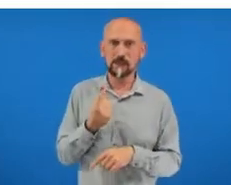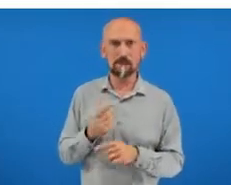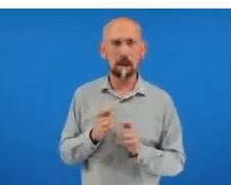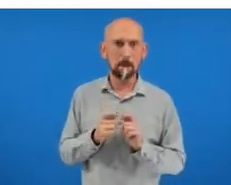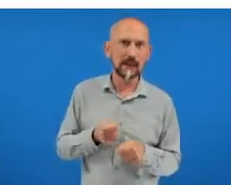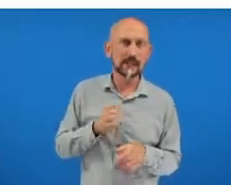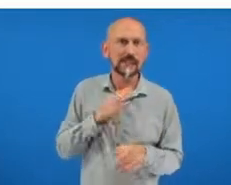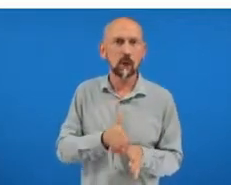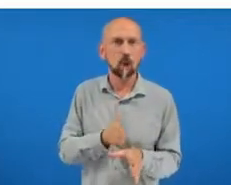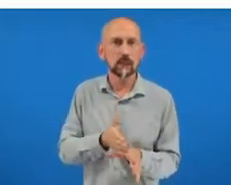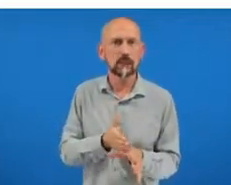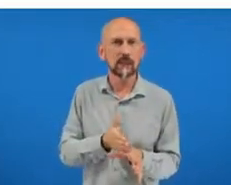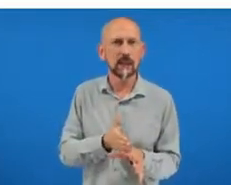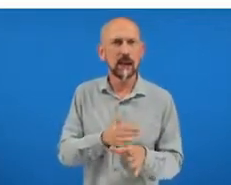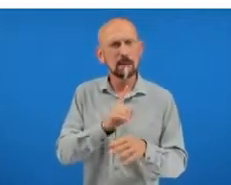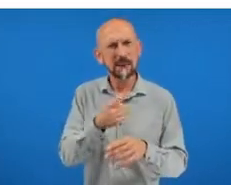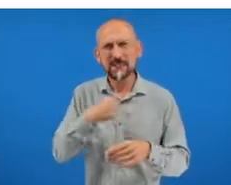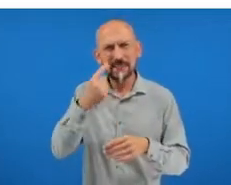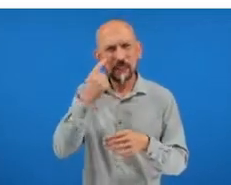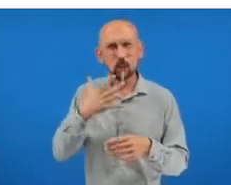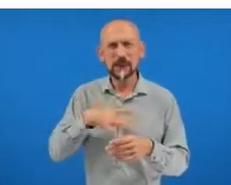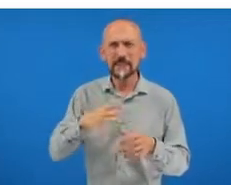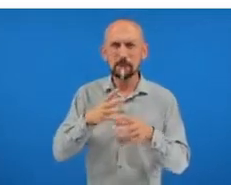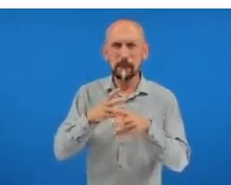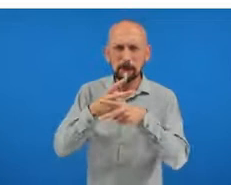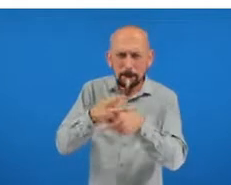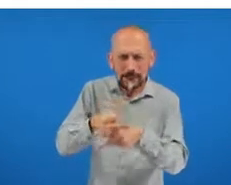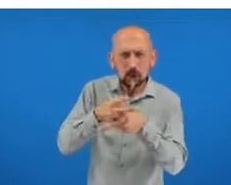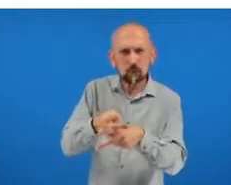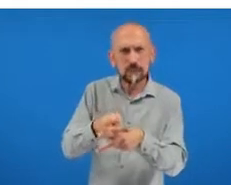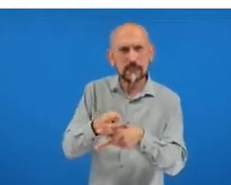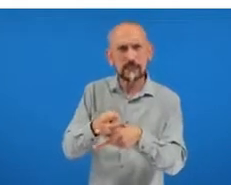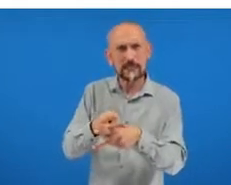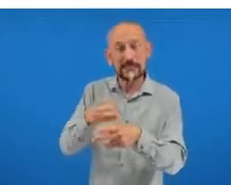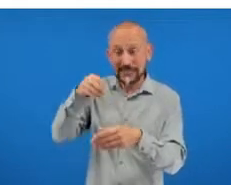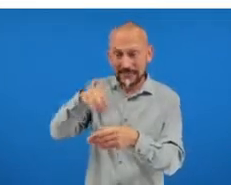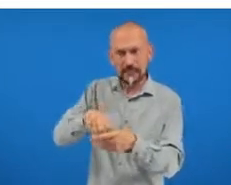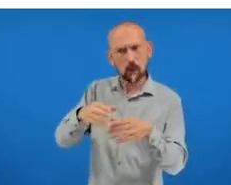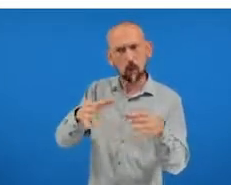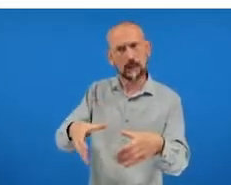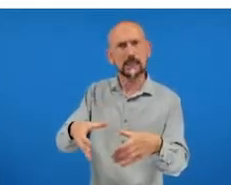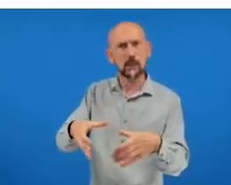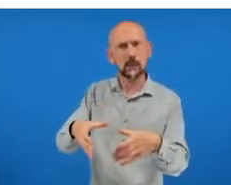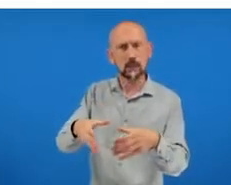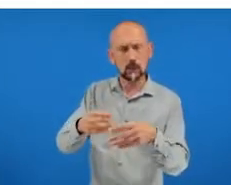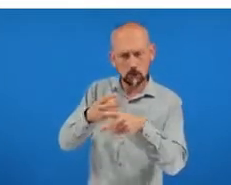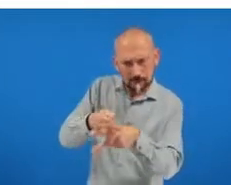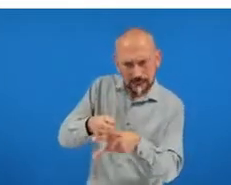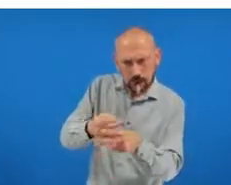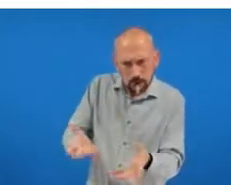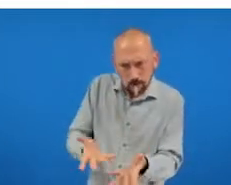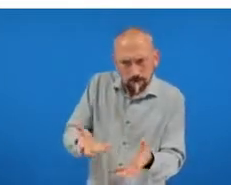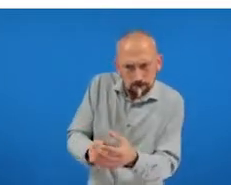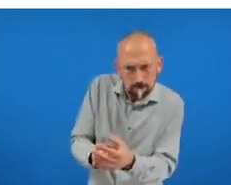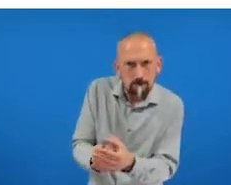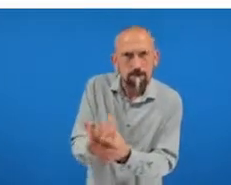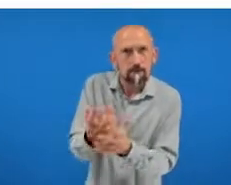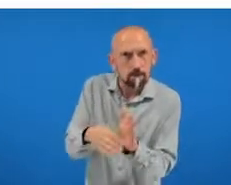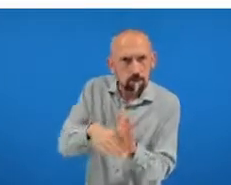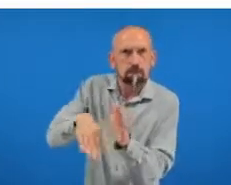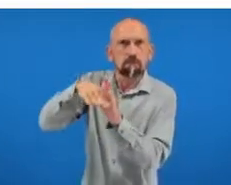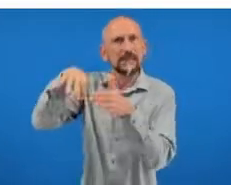within organisations that bring people through and bring people through into leadership opportunities. I think